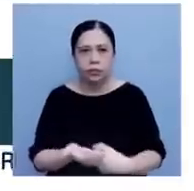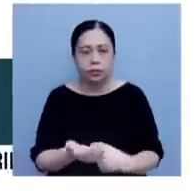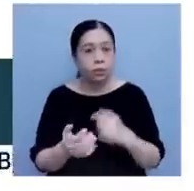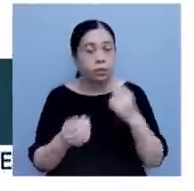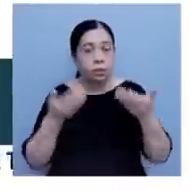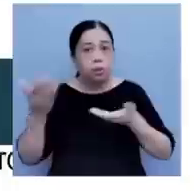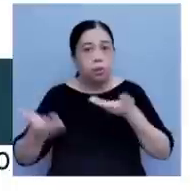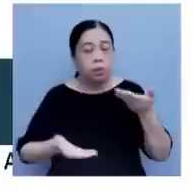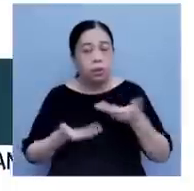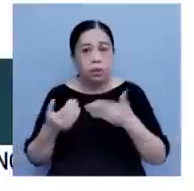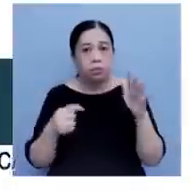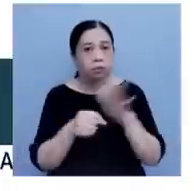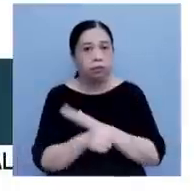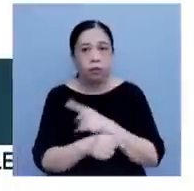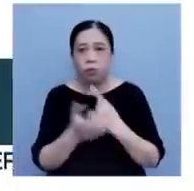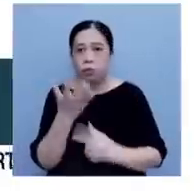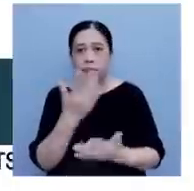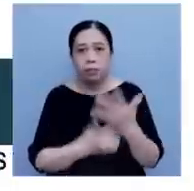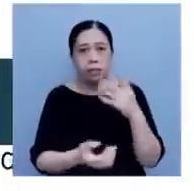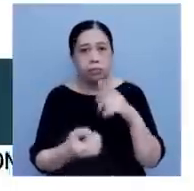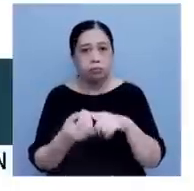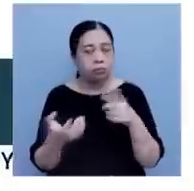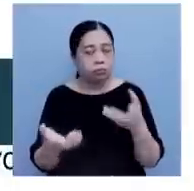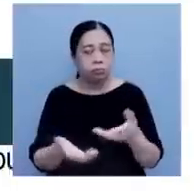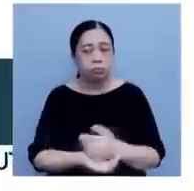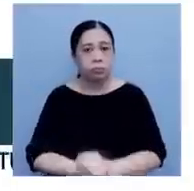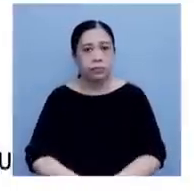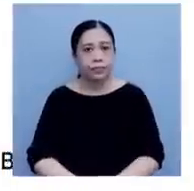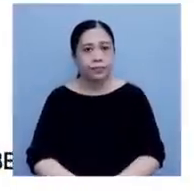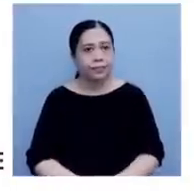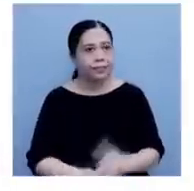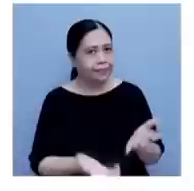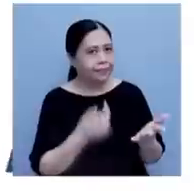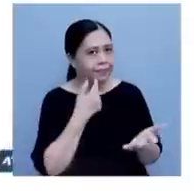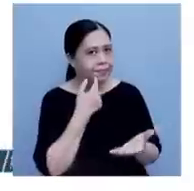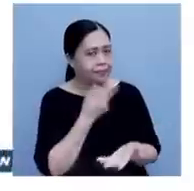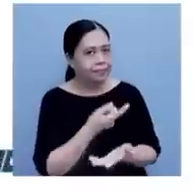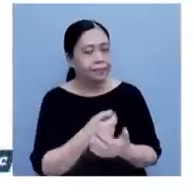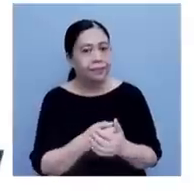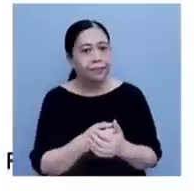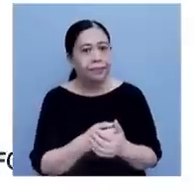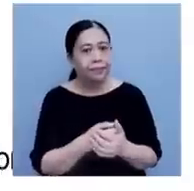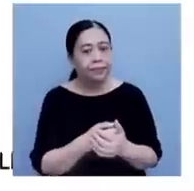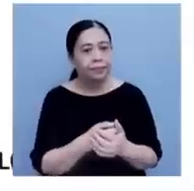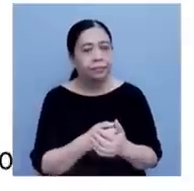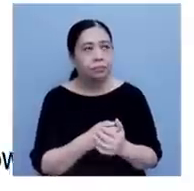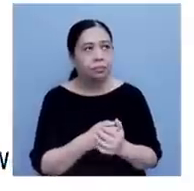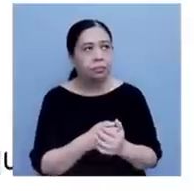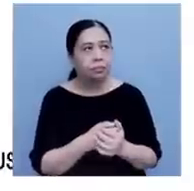welcome full debate on that. Okay. Given that you said that, Congresswoman, being